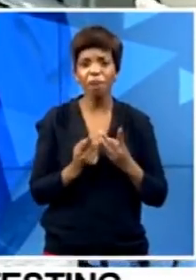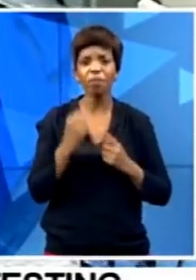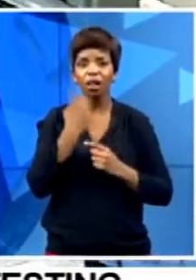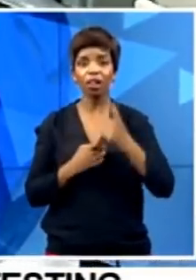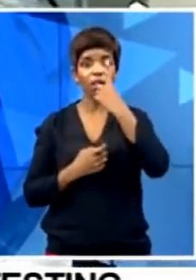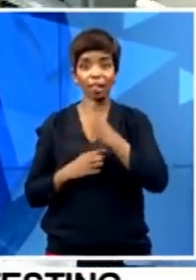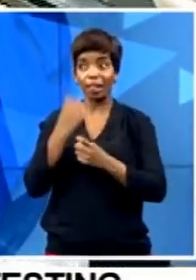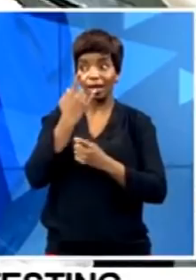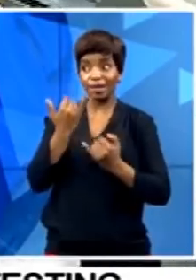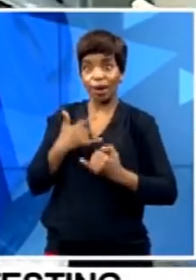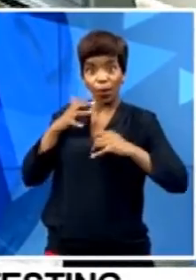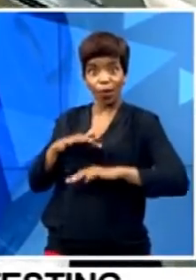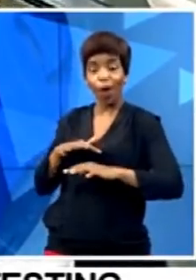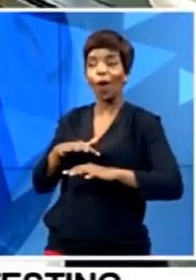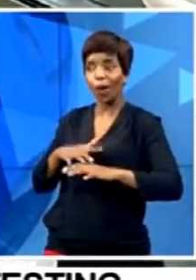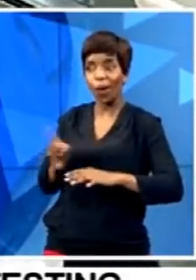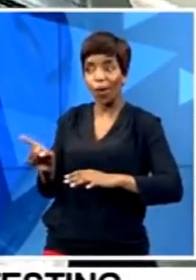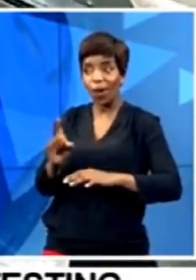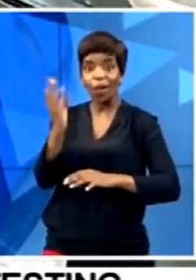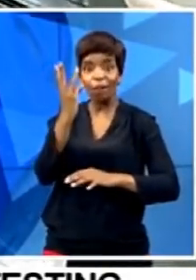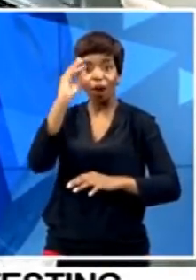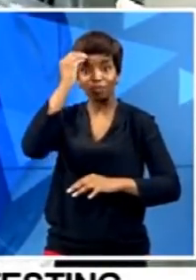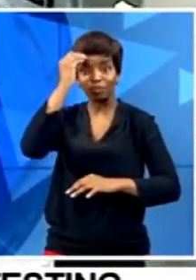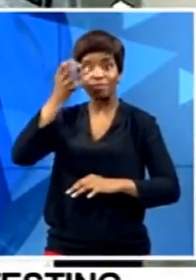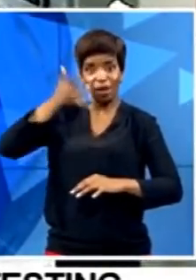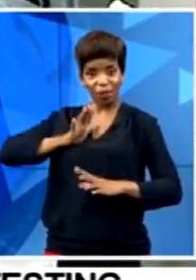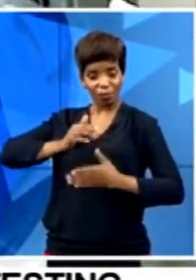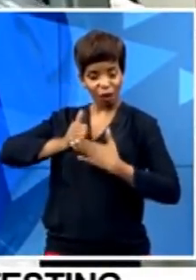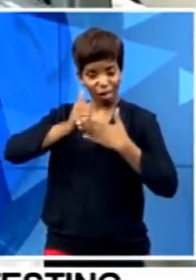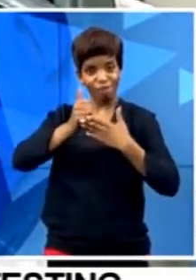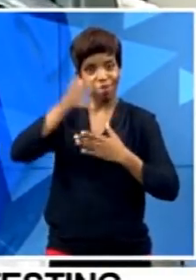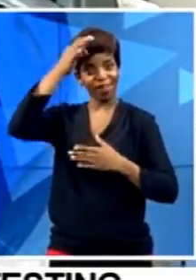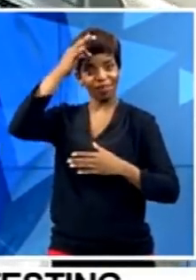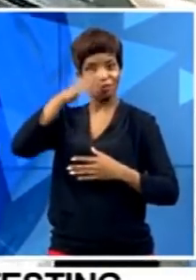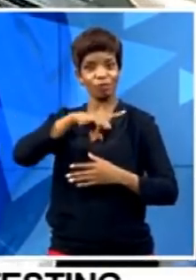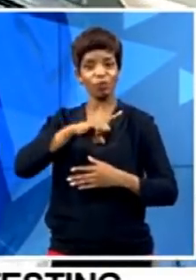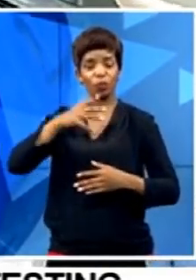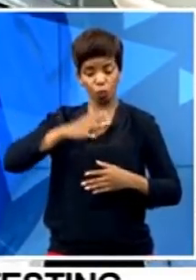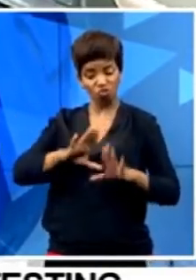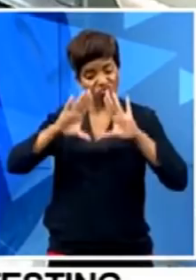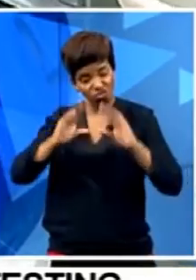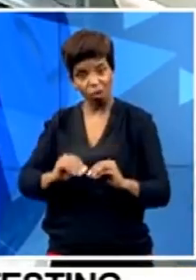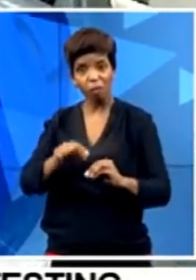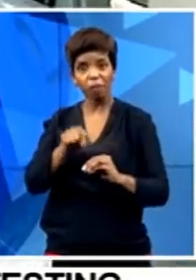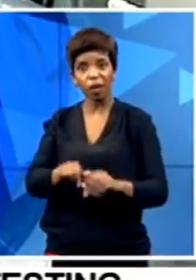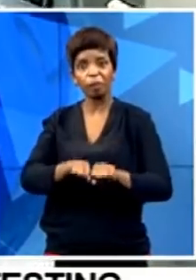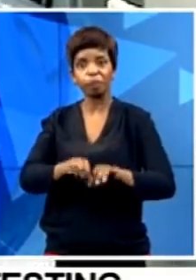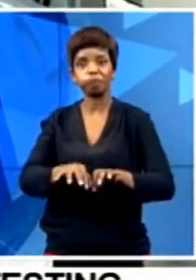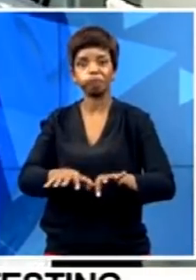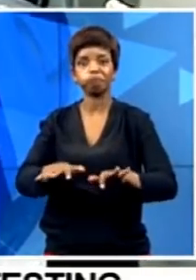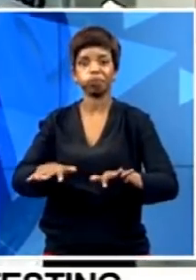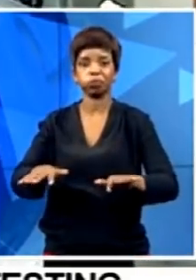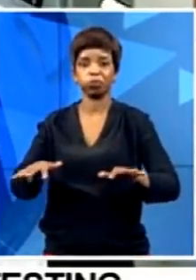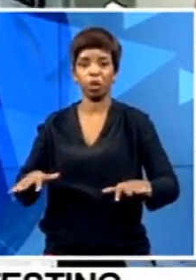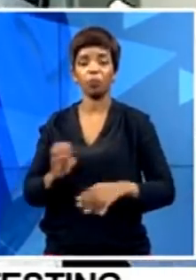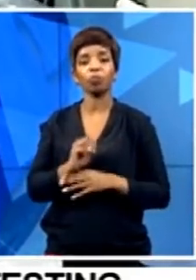out and help government, because we've got to stop this. We've got to stop the spread as it actually currently happening. So the massive testing is going to help us.